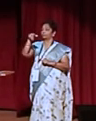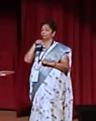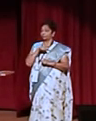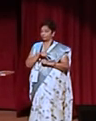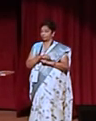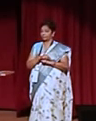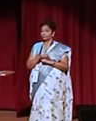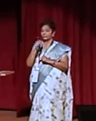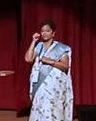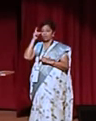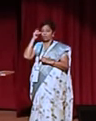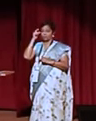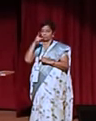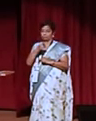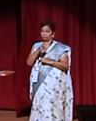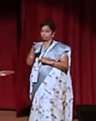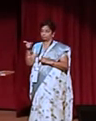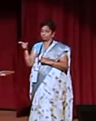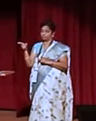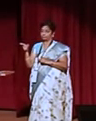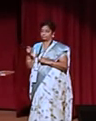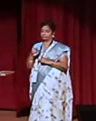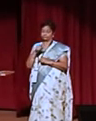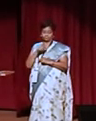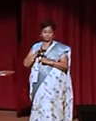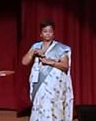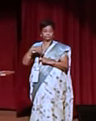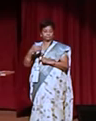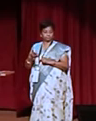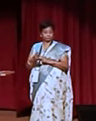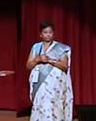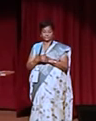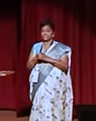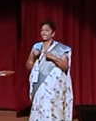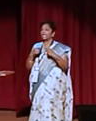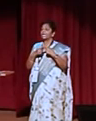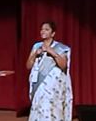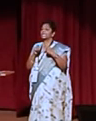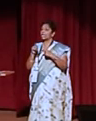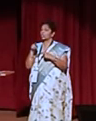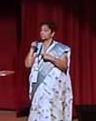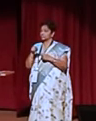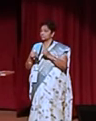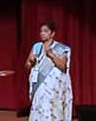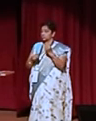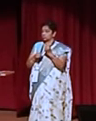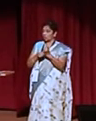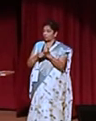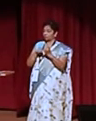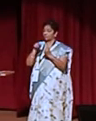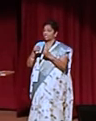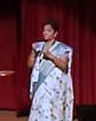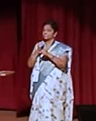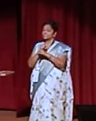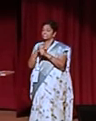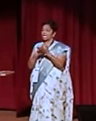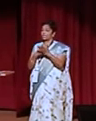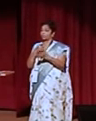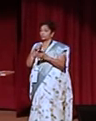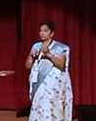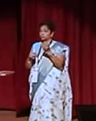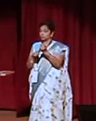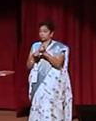education will be understood. And only then the technology designed to support reading graphics will